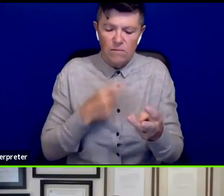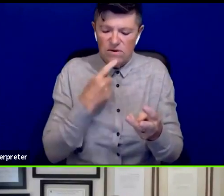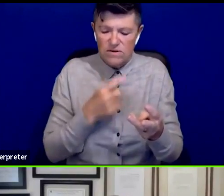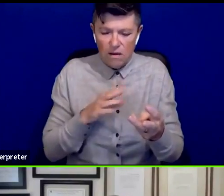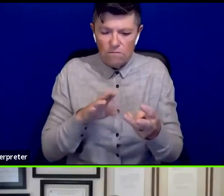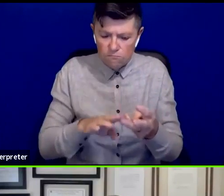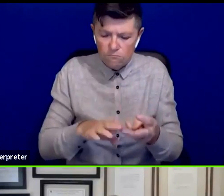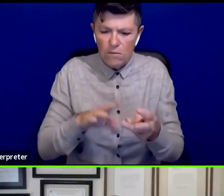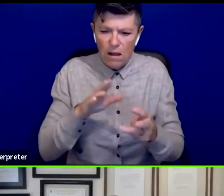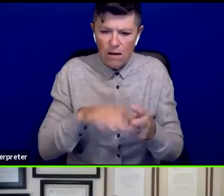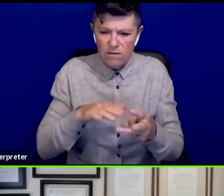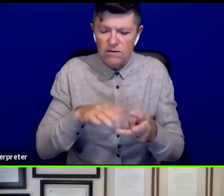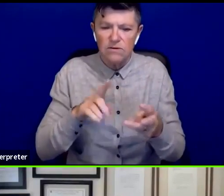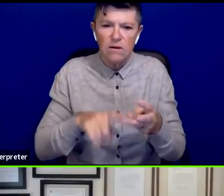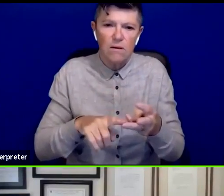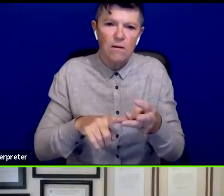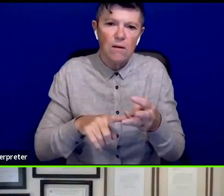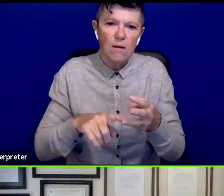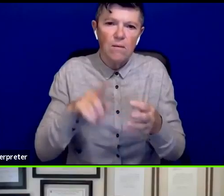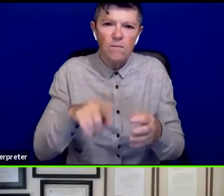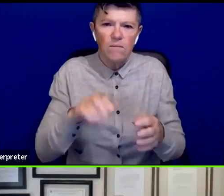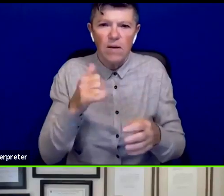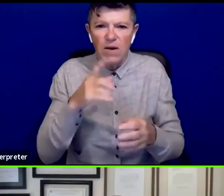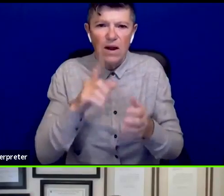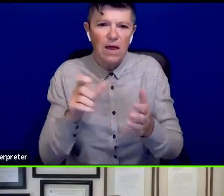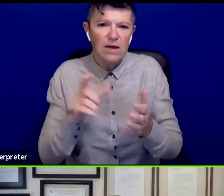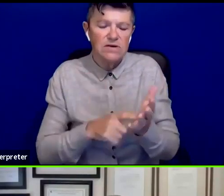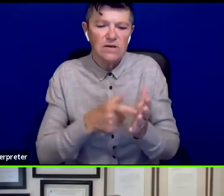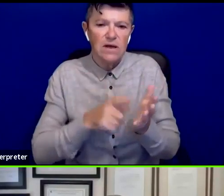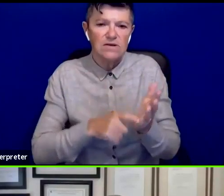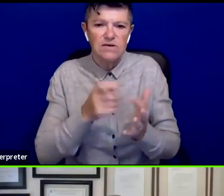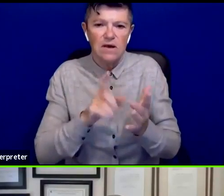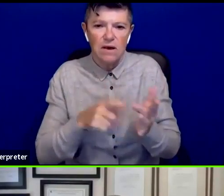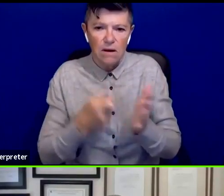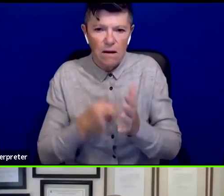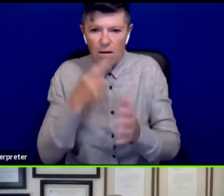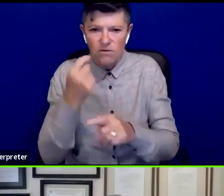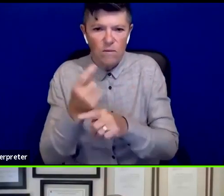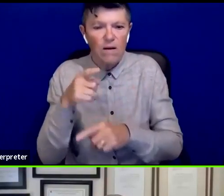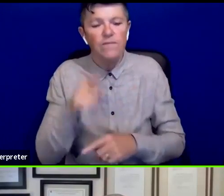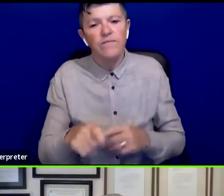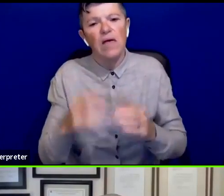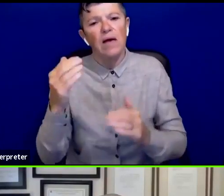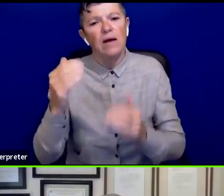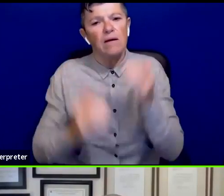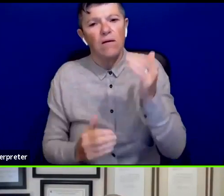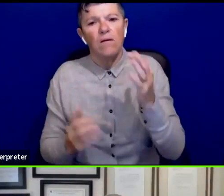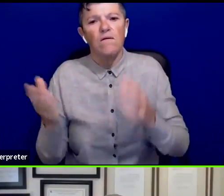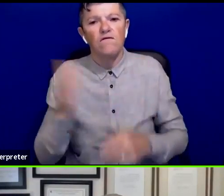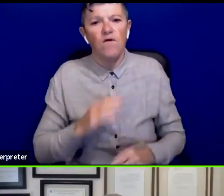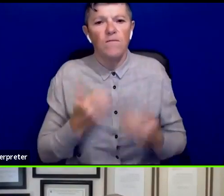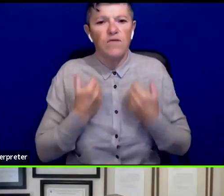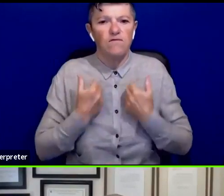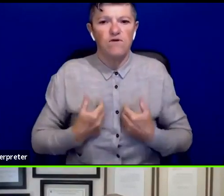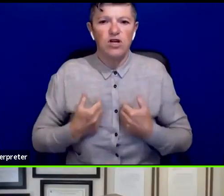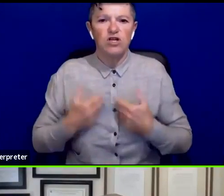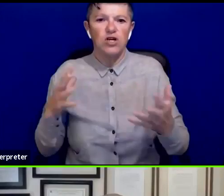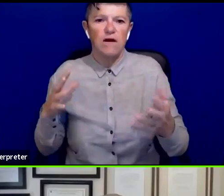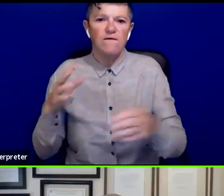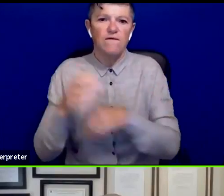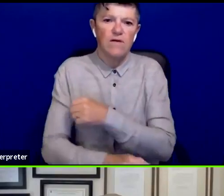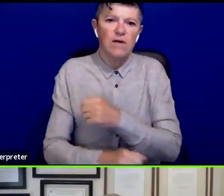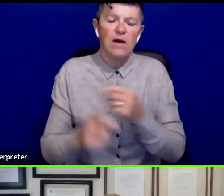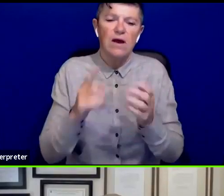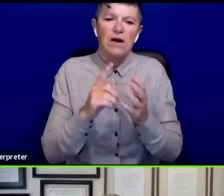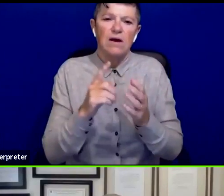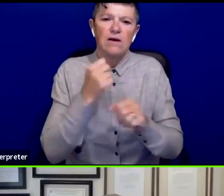and maybe in the LSEER theme we can talk about, which is the inequality coming from the rich innovator, you know, the Jeff Bezos